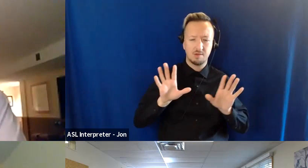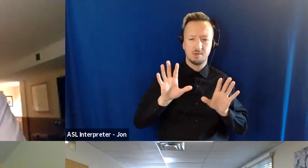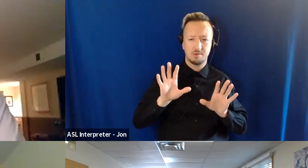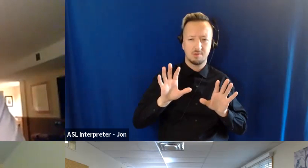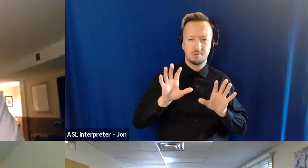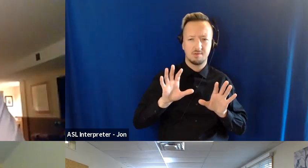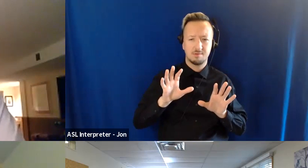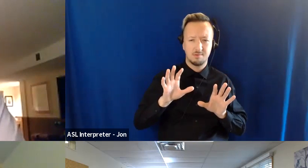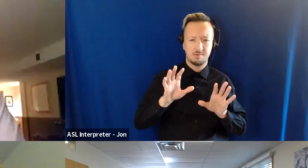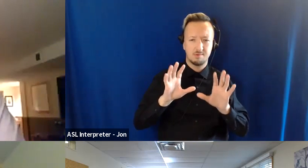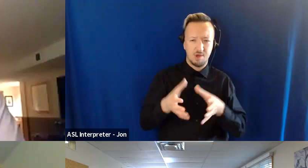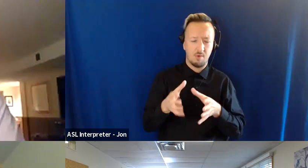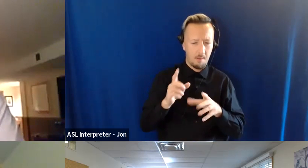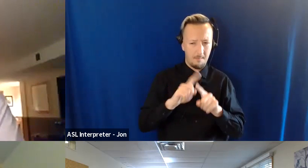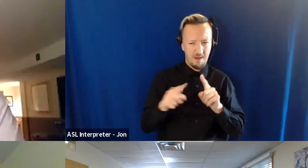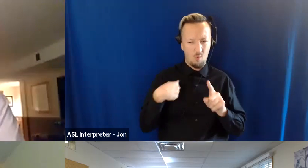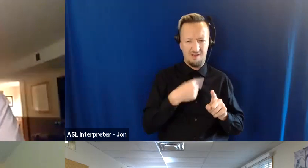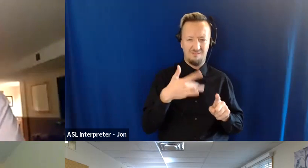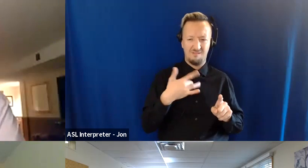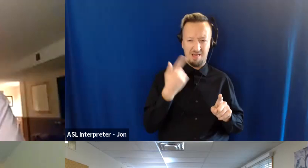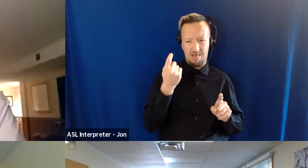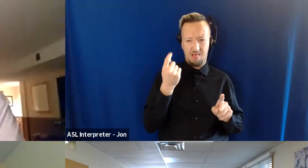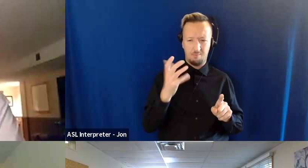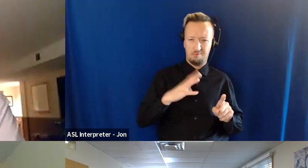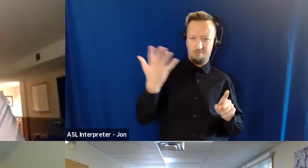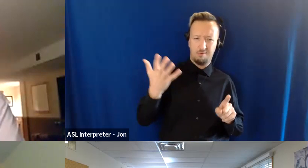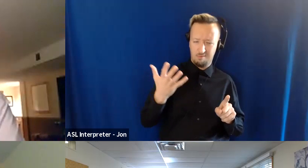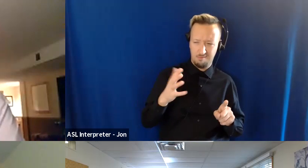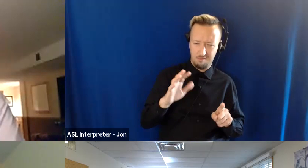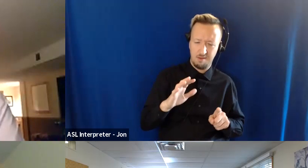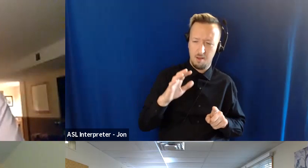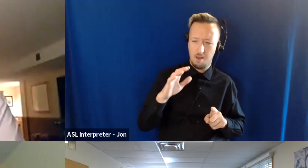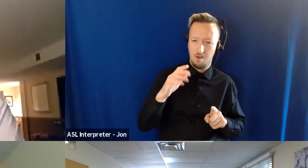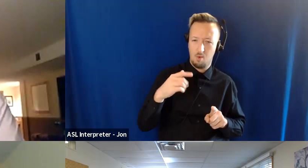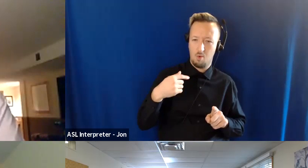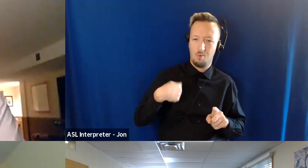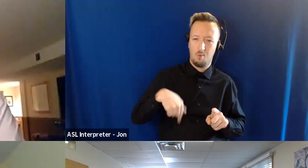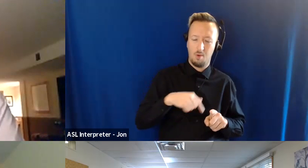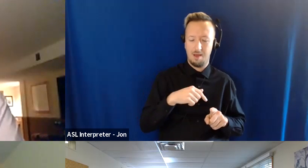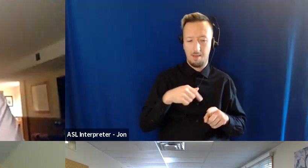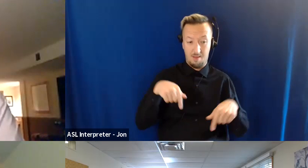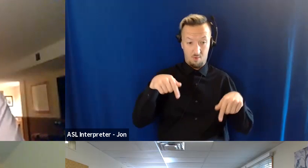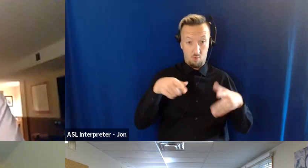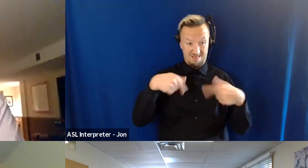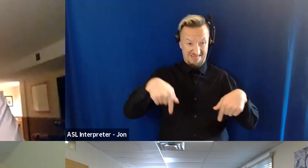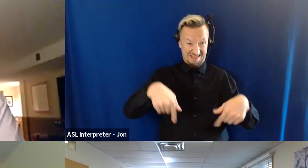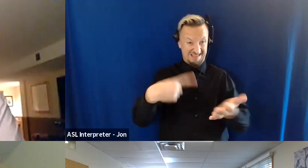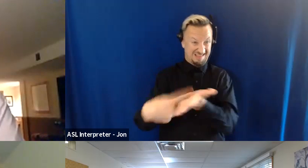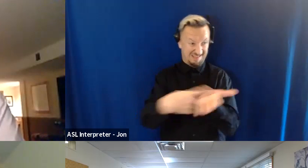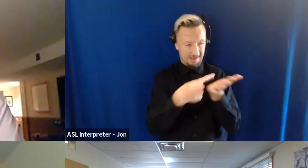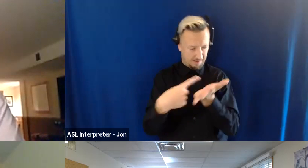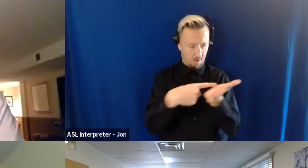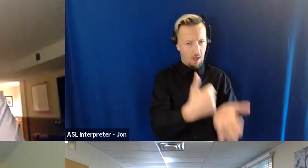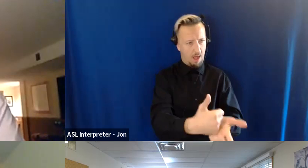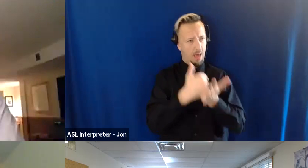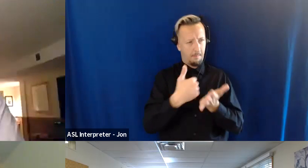like, hey, here we are. I feel like in some ways we're kind of, and part of it is just through this discussion has really helped me